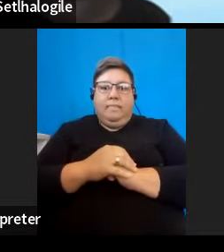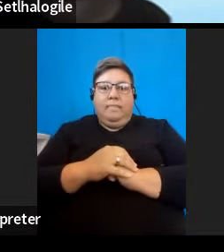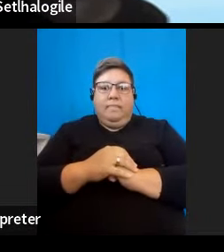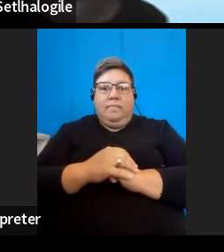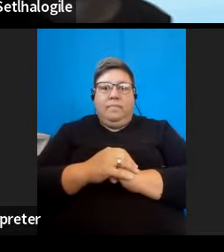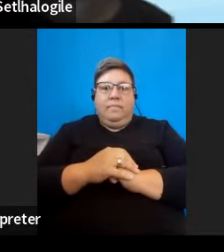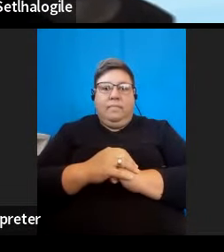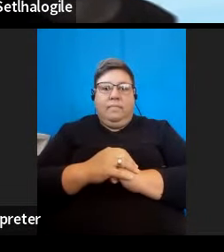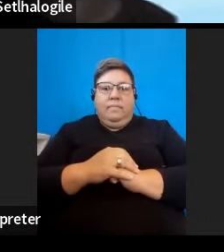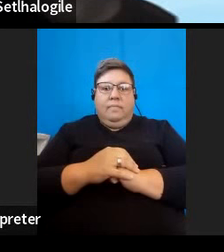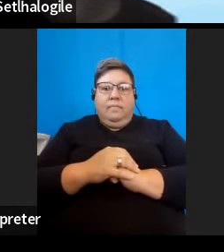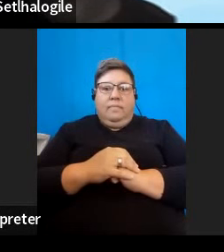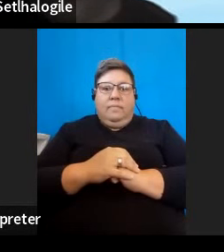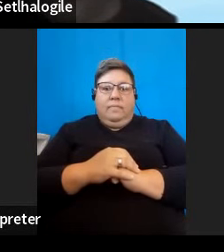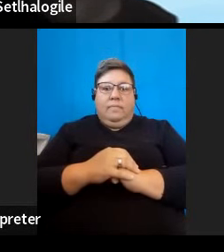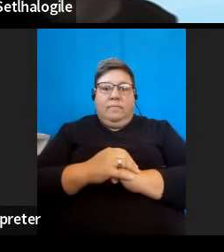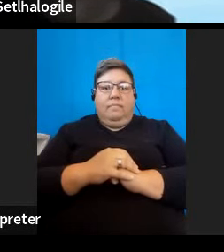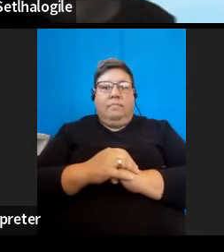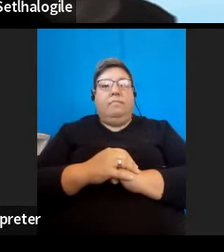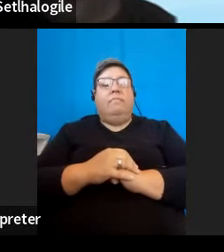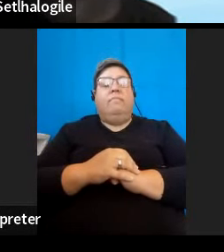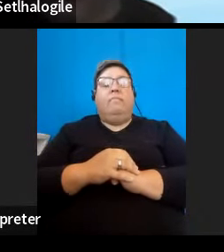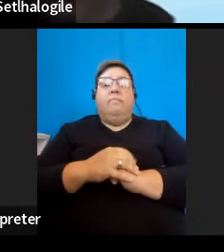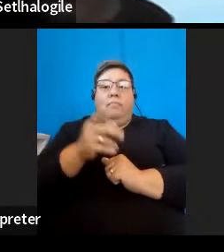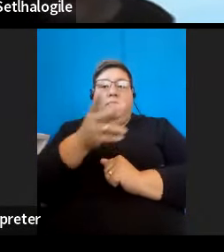the security that clearing agent